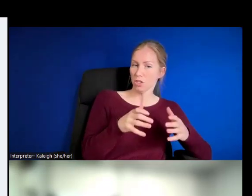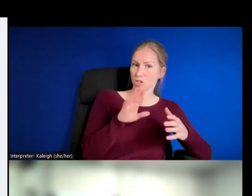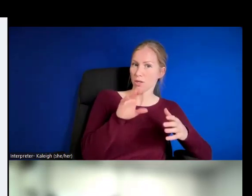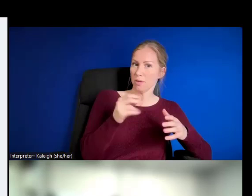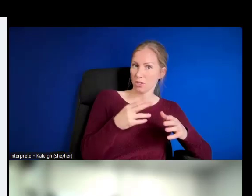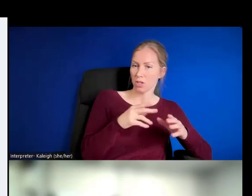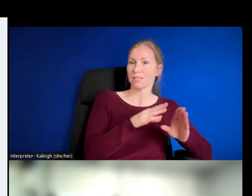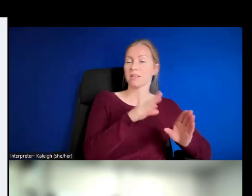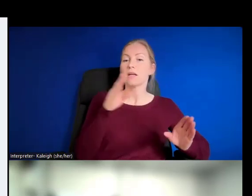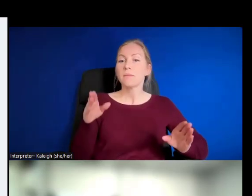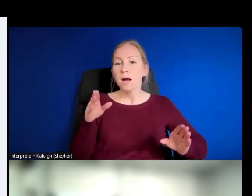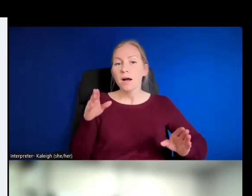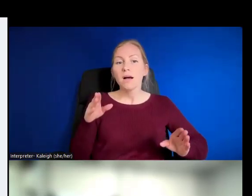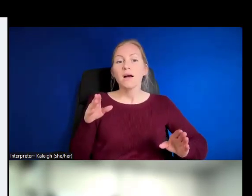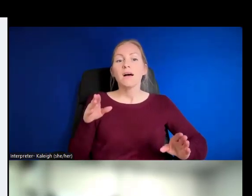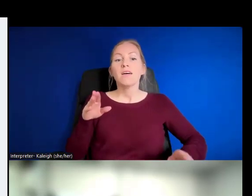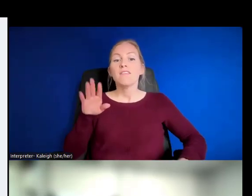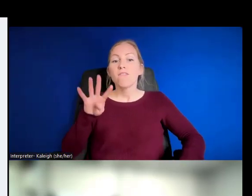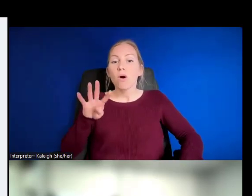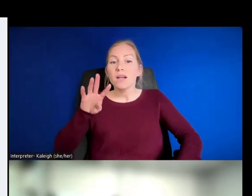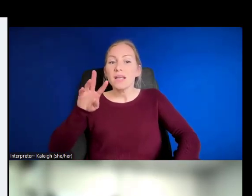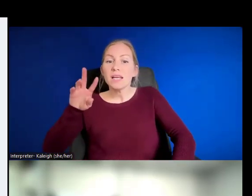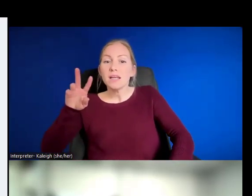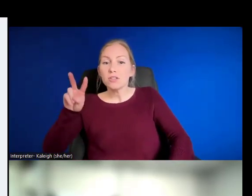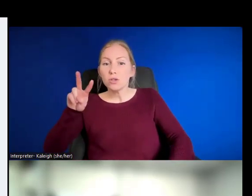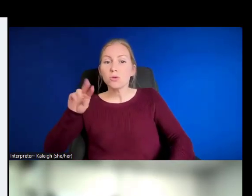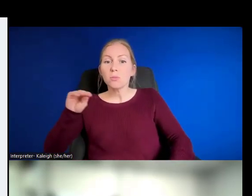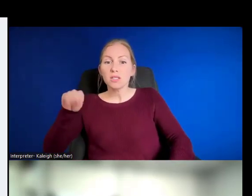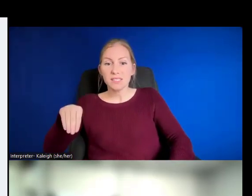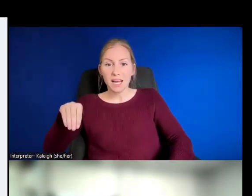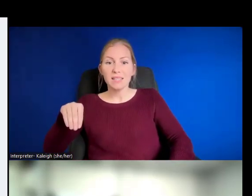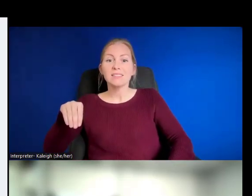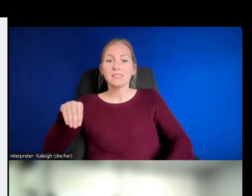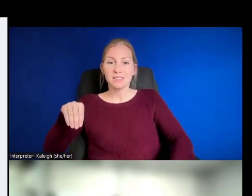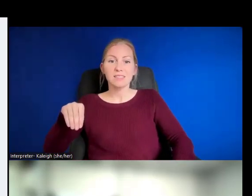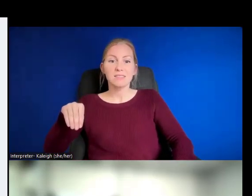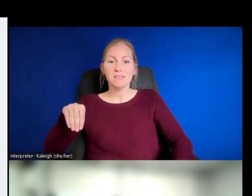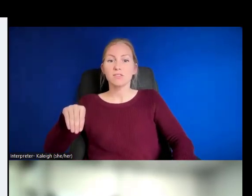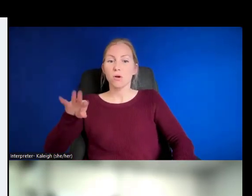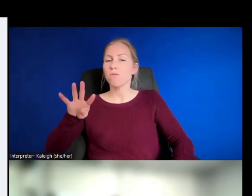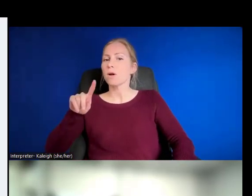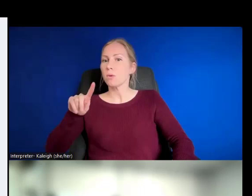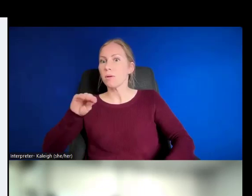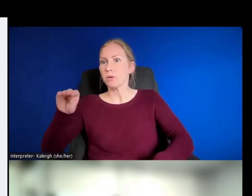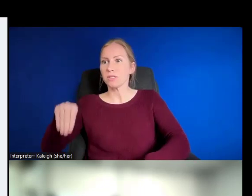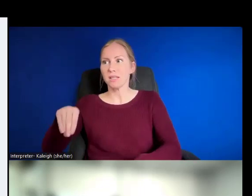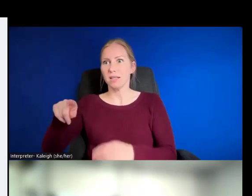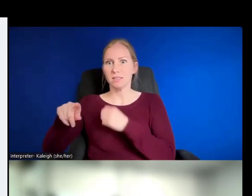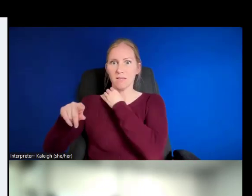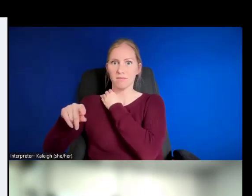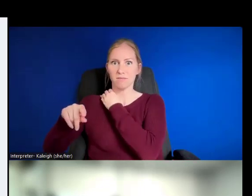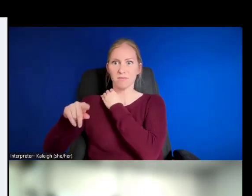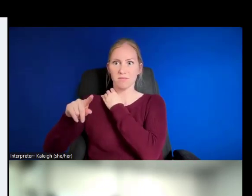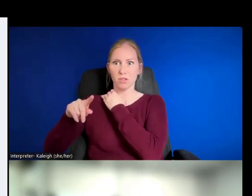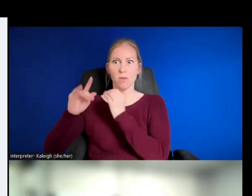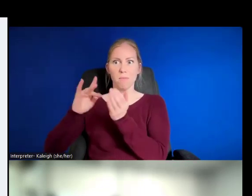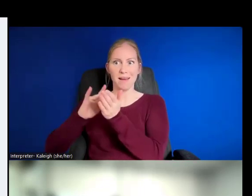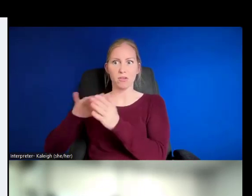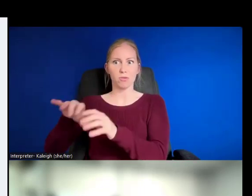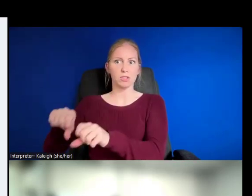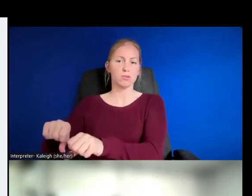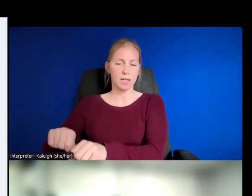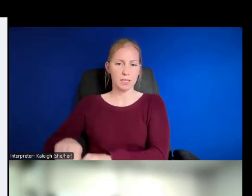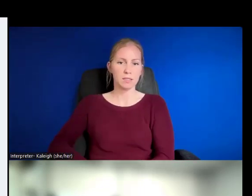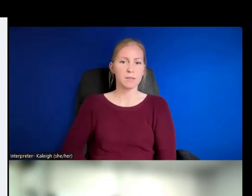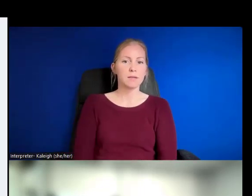up 42% of unique patients receiving medication restraints. That's compared to this period where